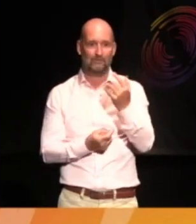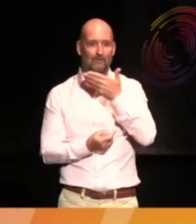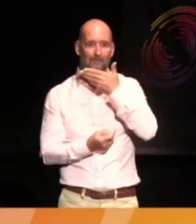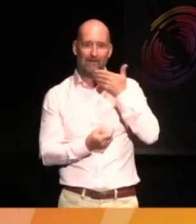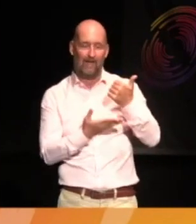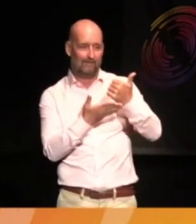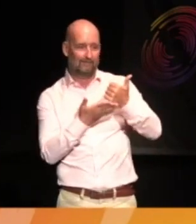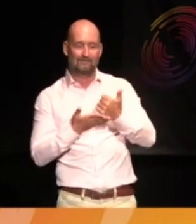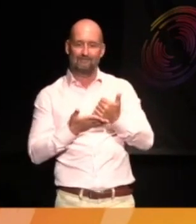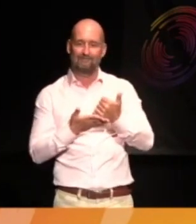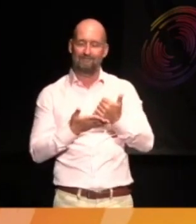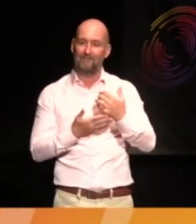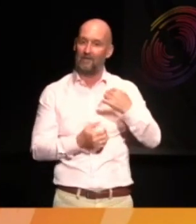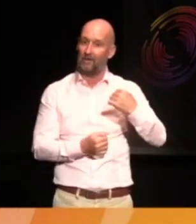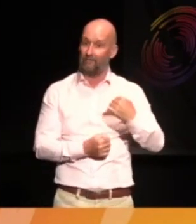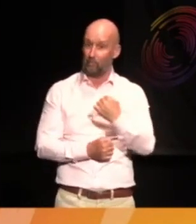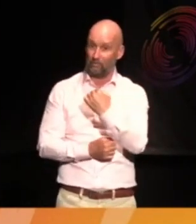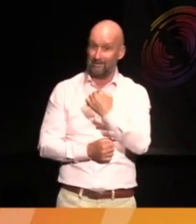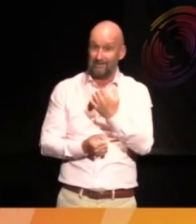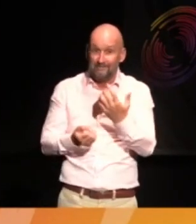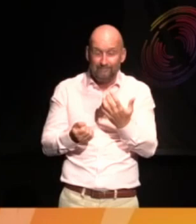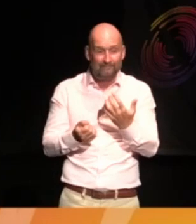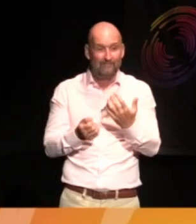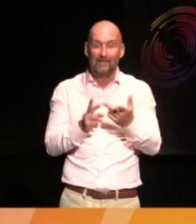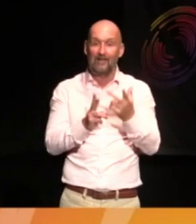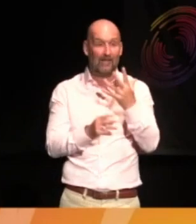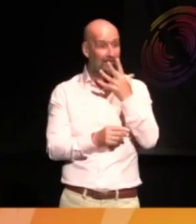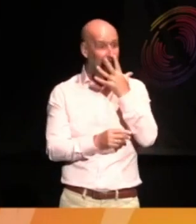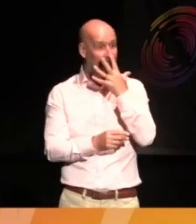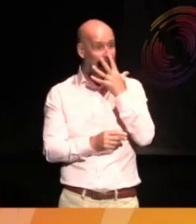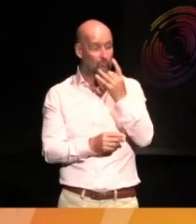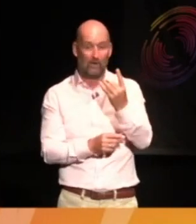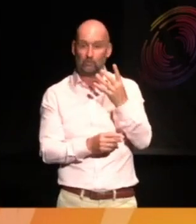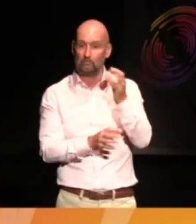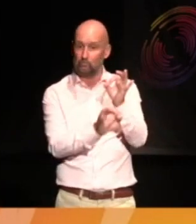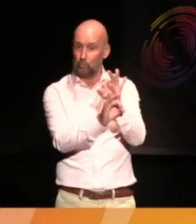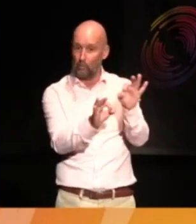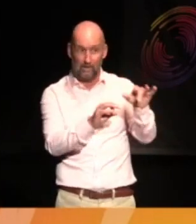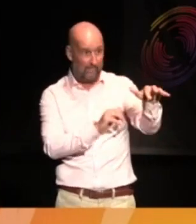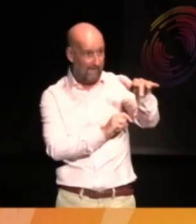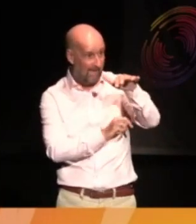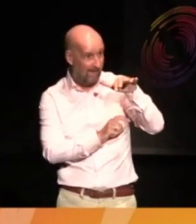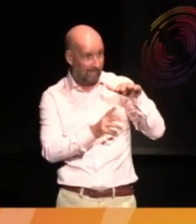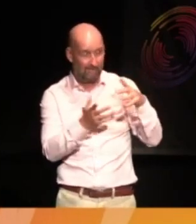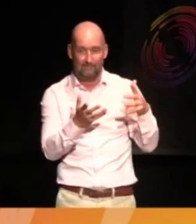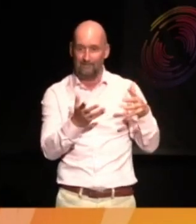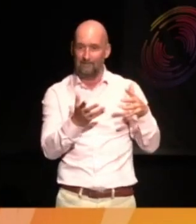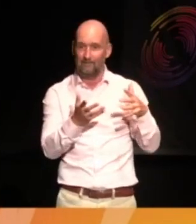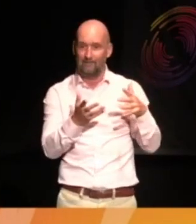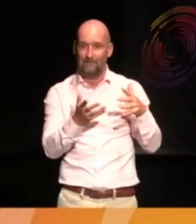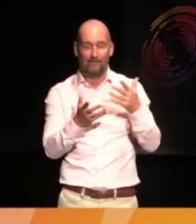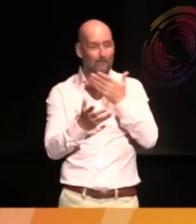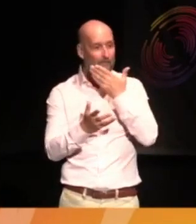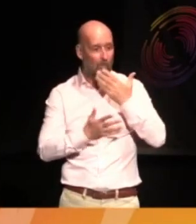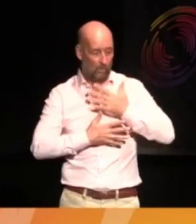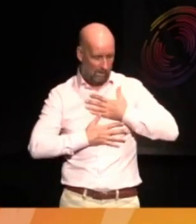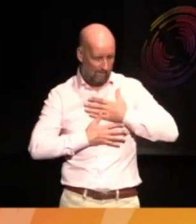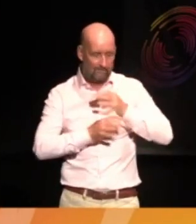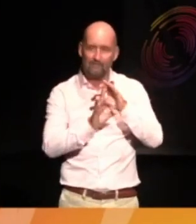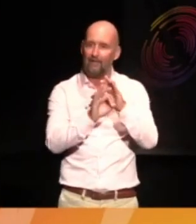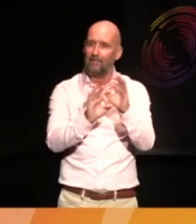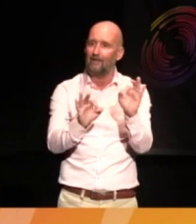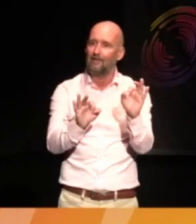then, unfortunately, if there's a case of, if the strangers aren't there, or if the strangers aren't there and there is no kindness, so that kind of